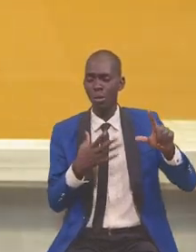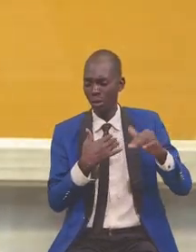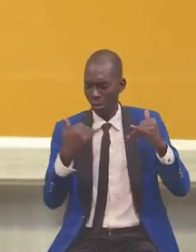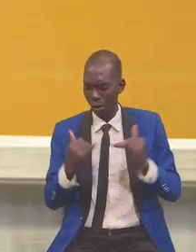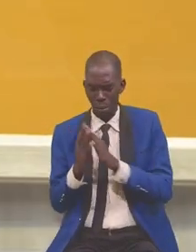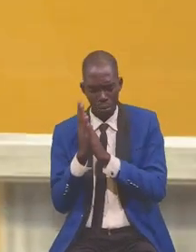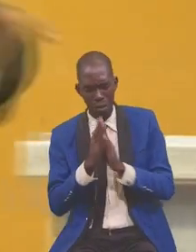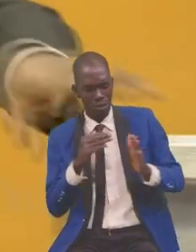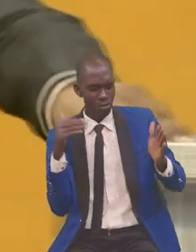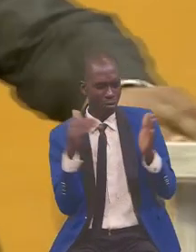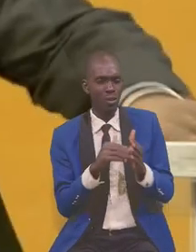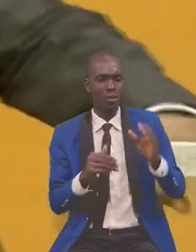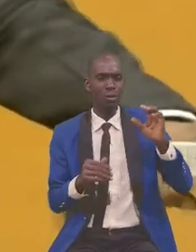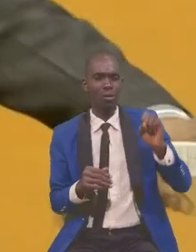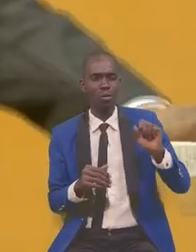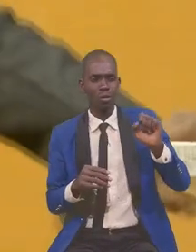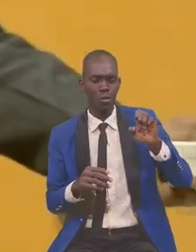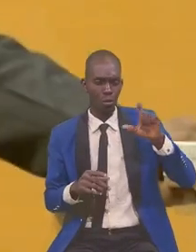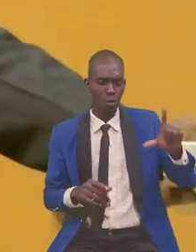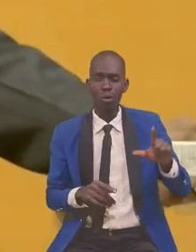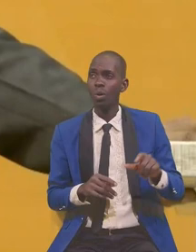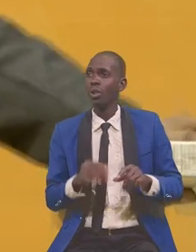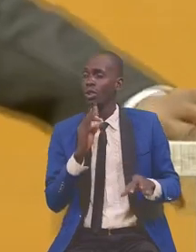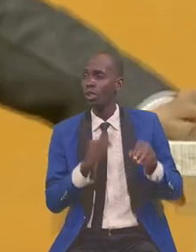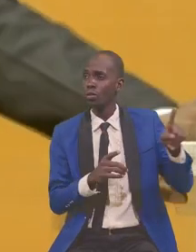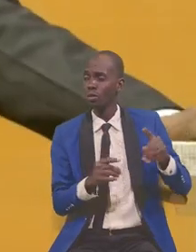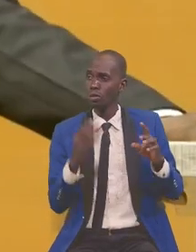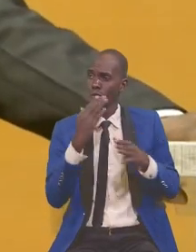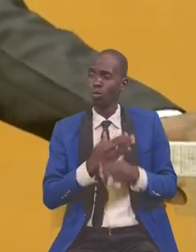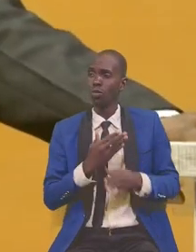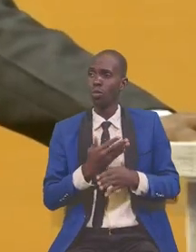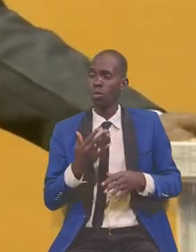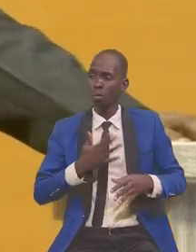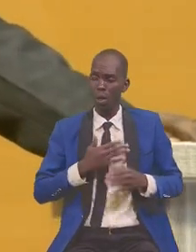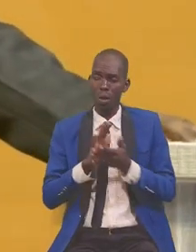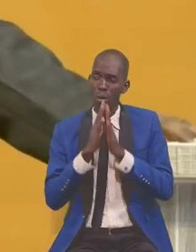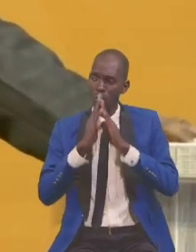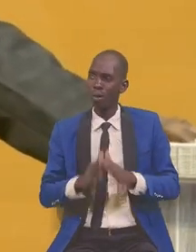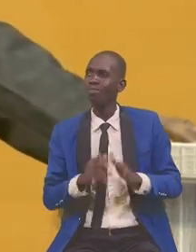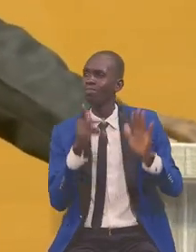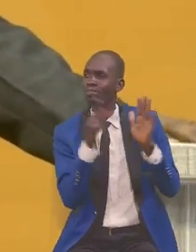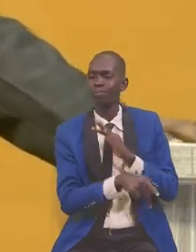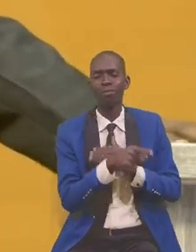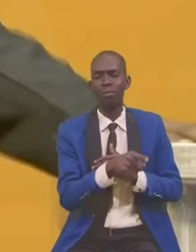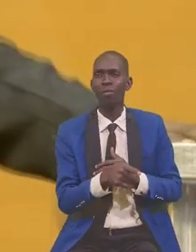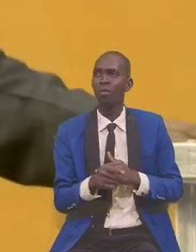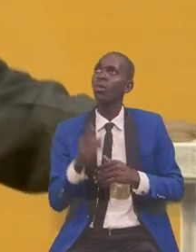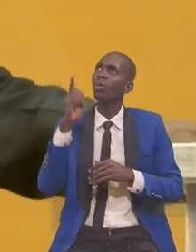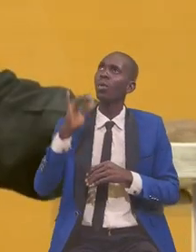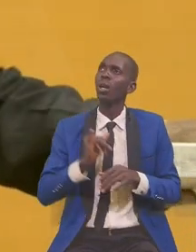I need peace. Anybody disturbing my peace, let him die. I need joy. I